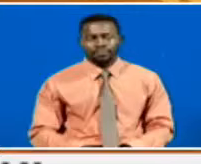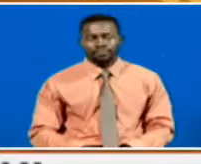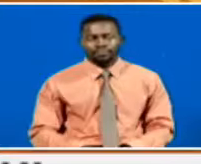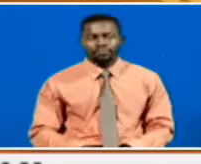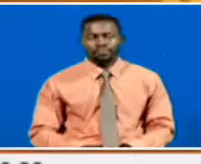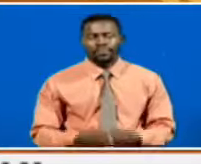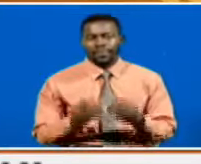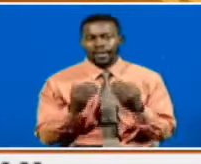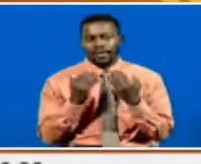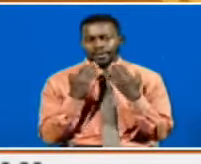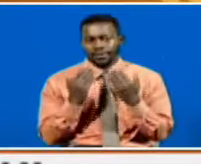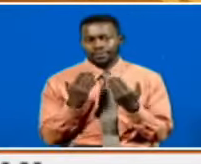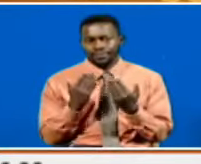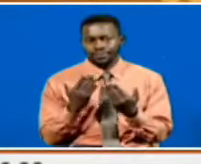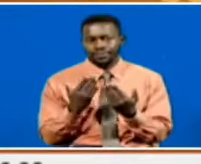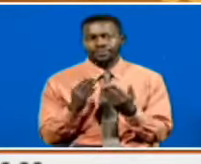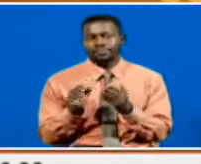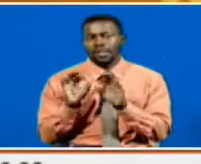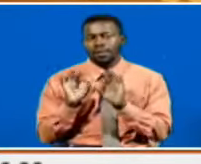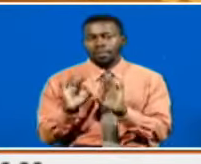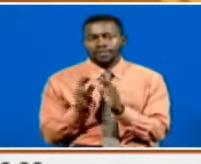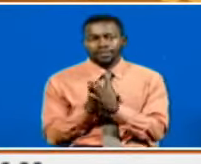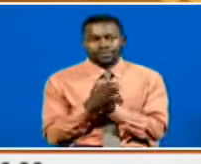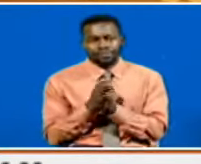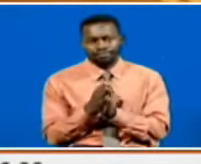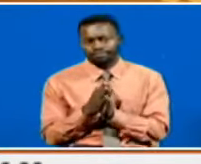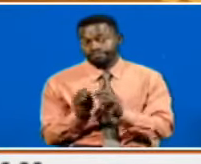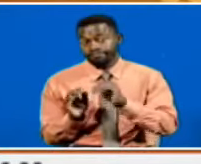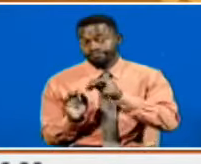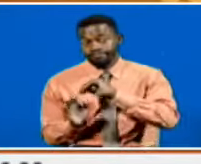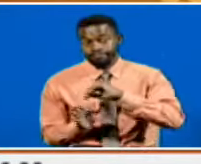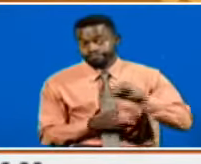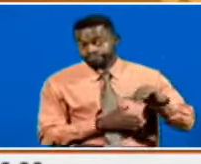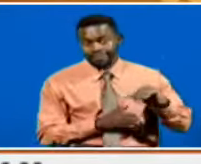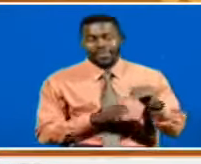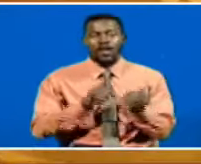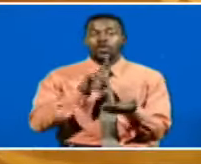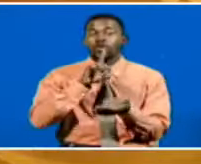Naam, shukrani Elvis Kosgei kwa taarifa hiyo. Naam, madaktari kupitia muungano wa